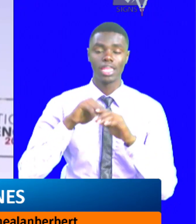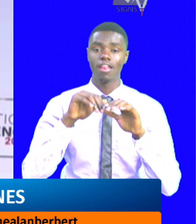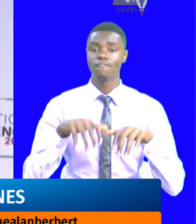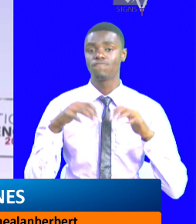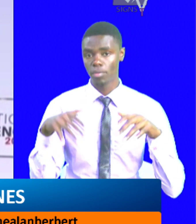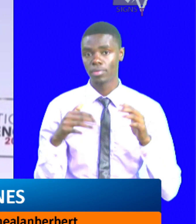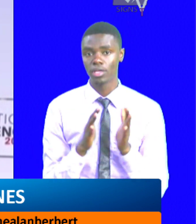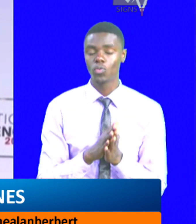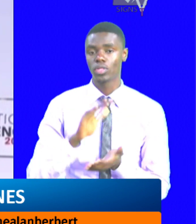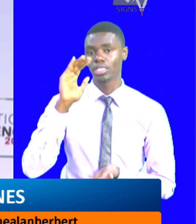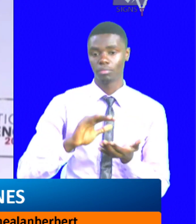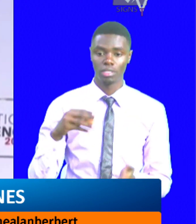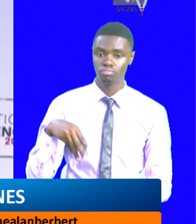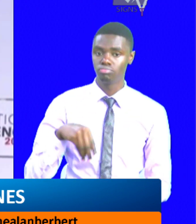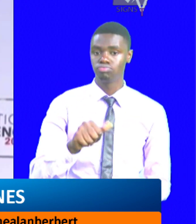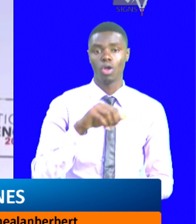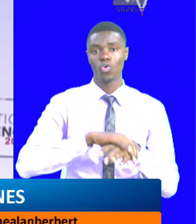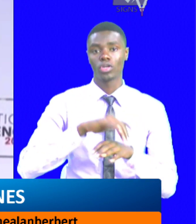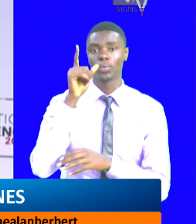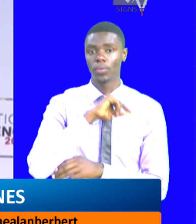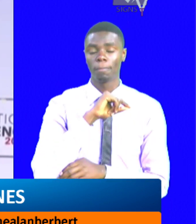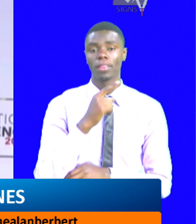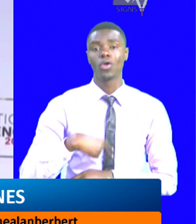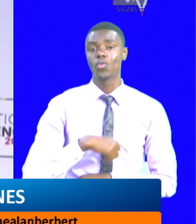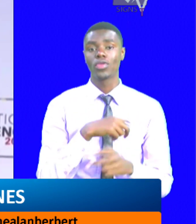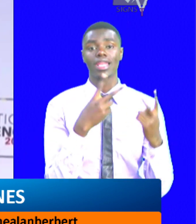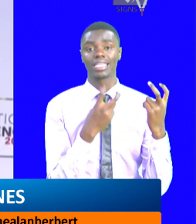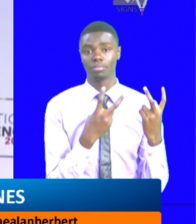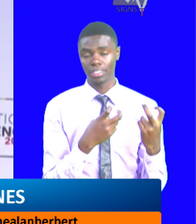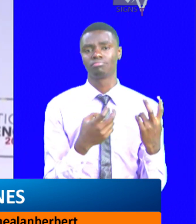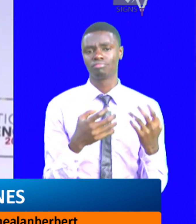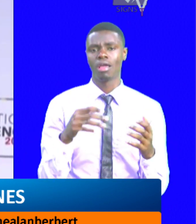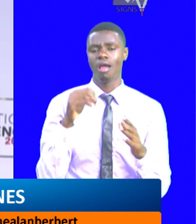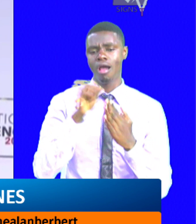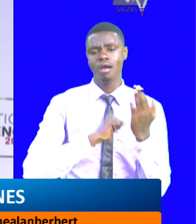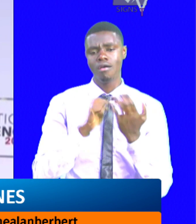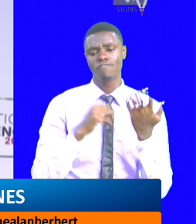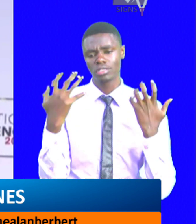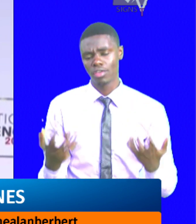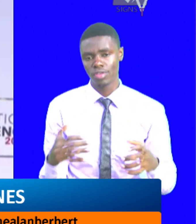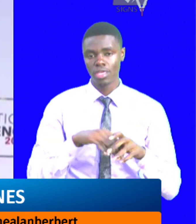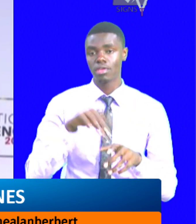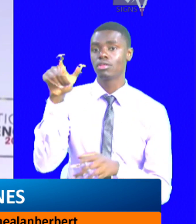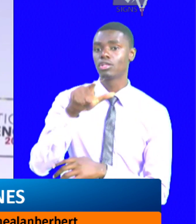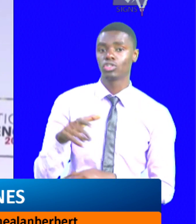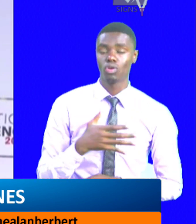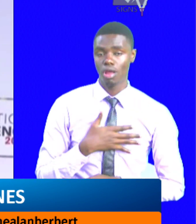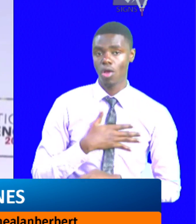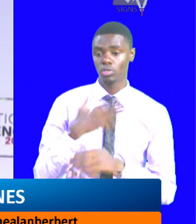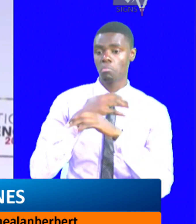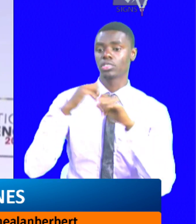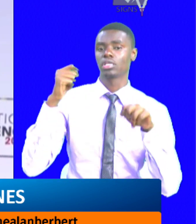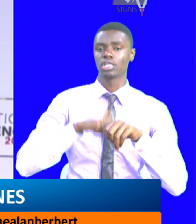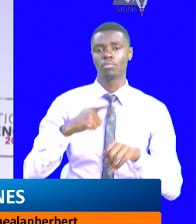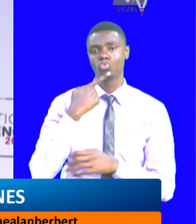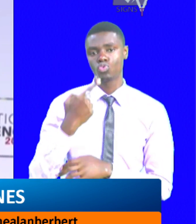With the subsidized fertilizer that we got, we are expecting pamba harvest. And in our region, Your Excellency, when you told